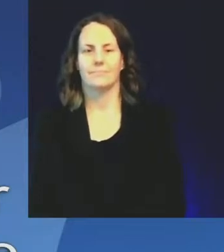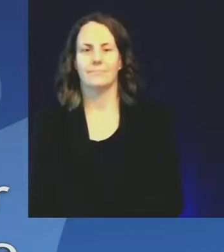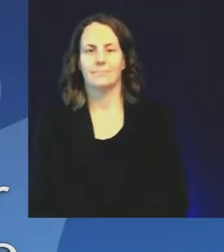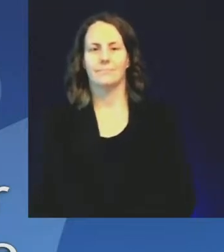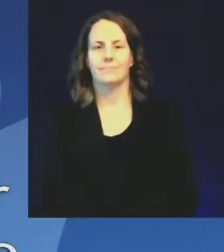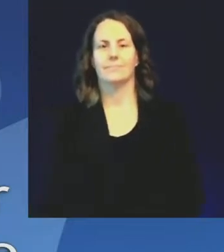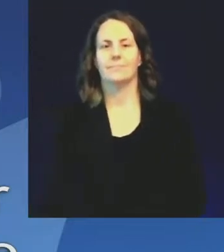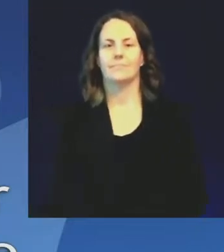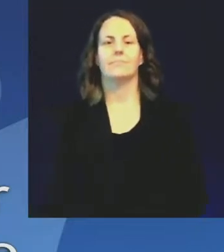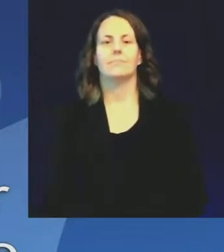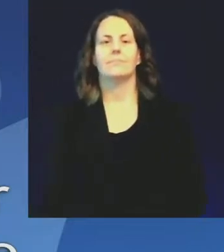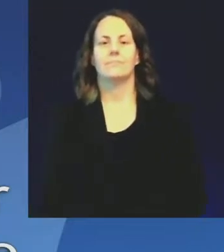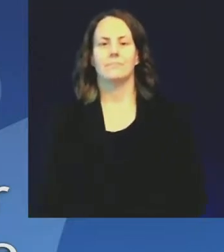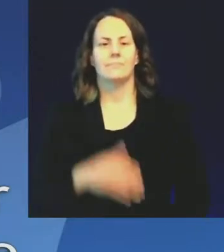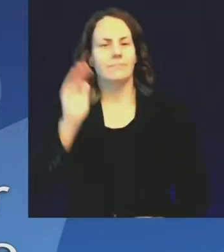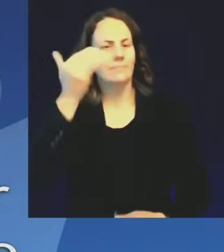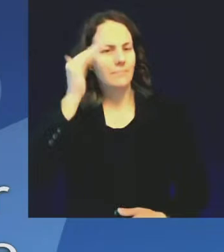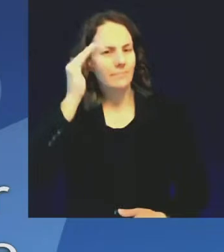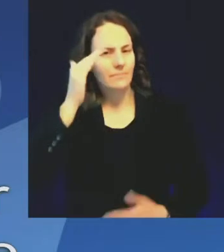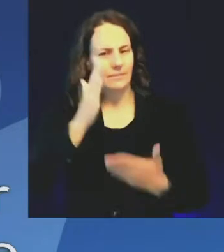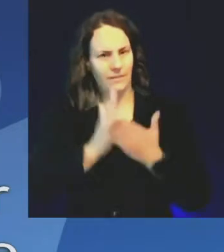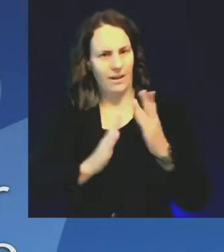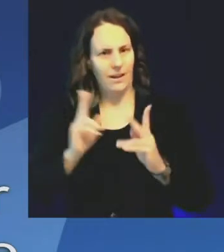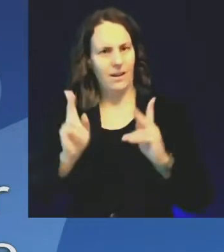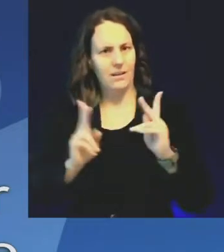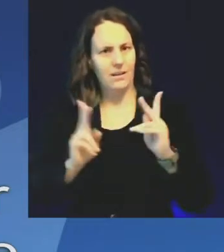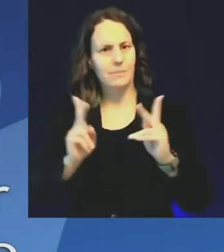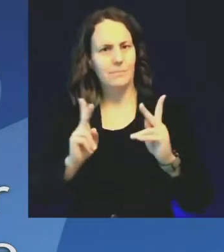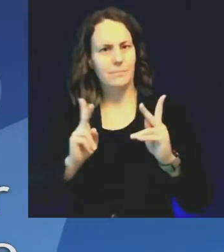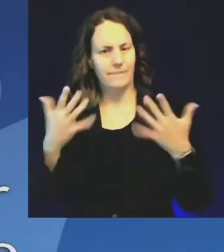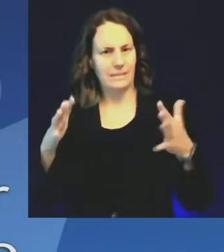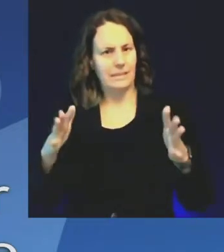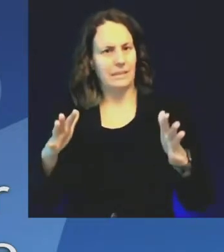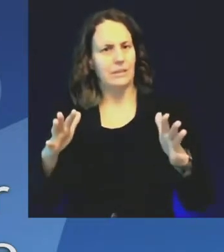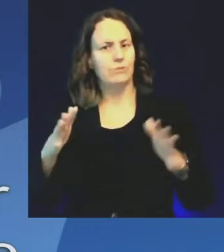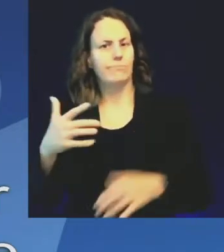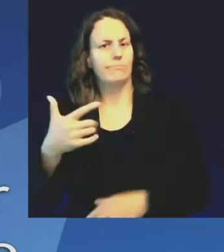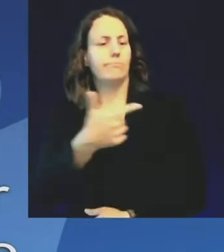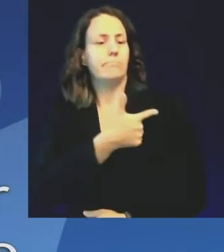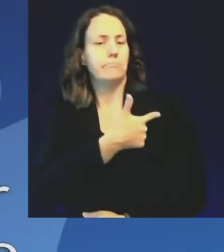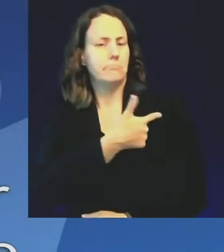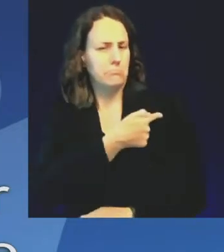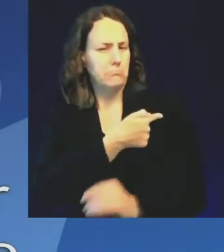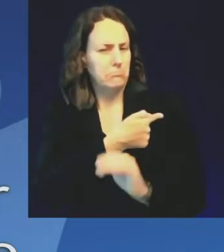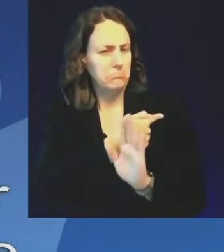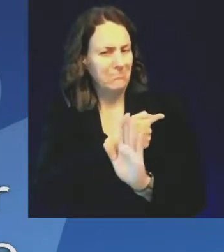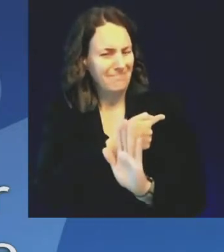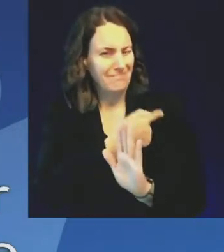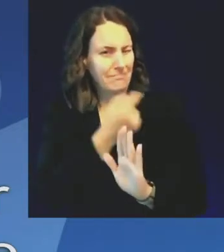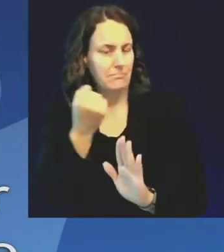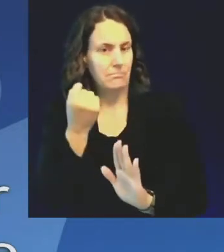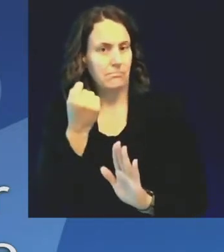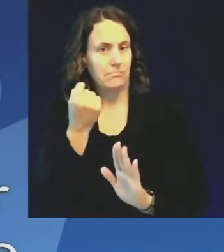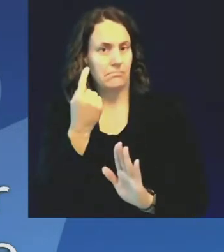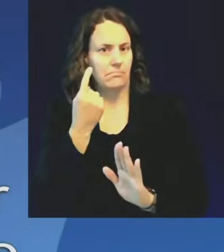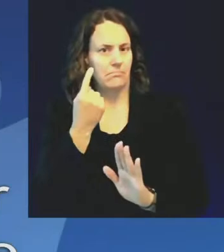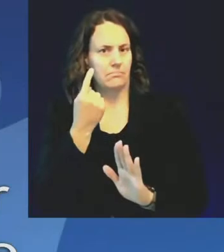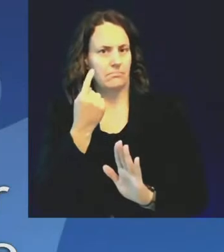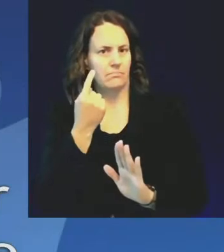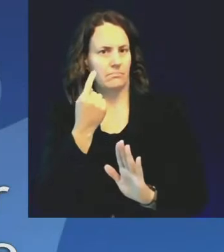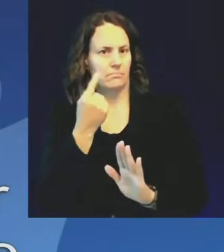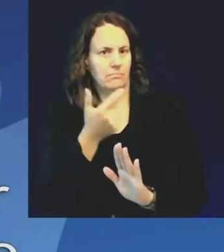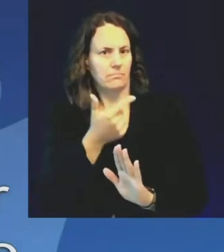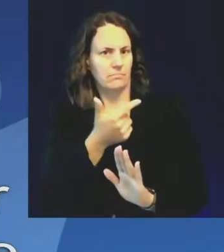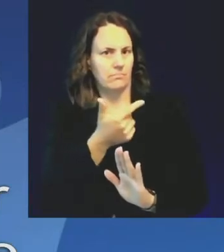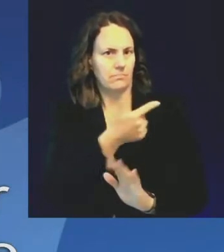already have the vaccine, people who are fully vaccinated, people are worried that, barely over half of the population is vaccinated. So